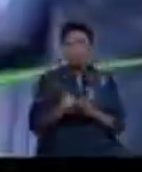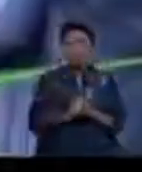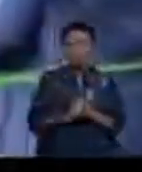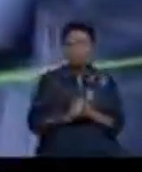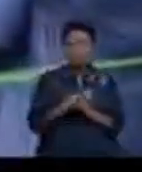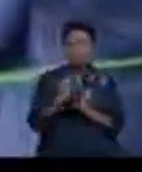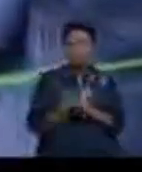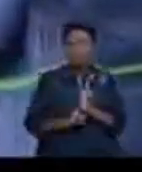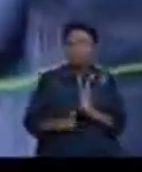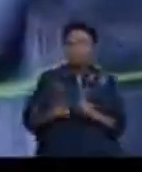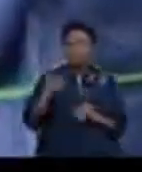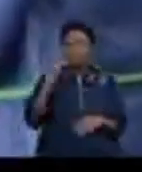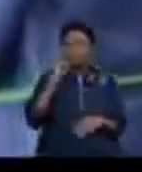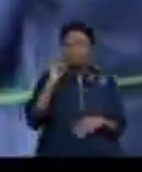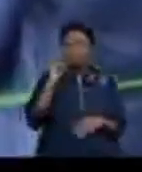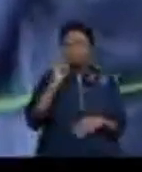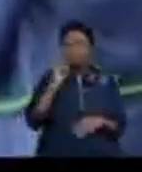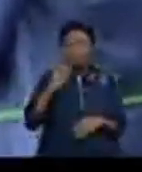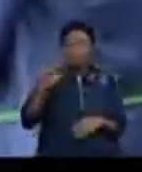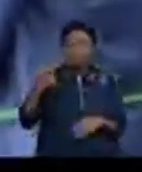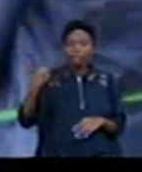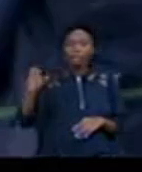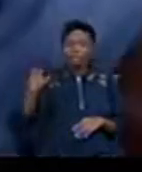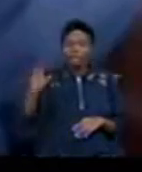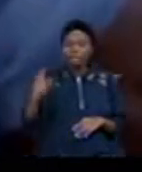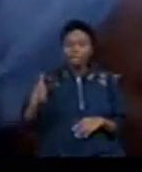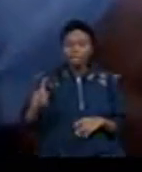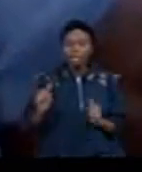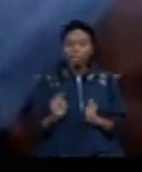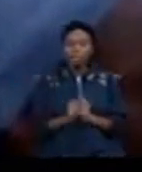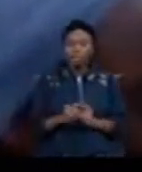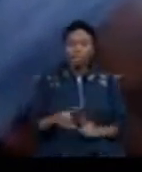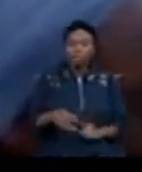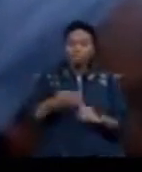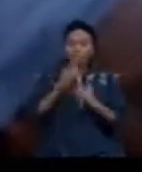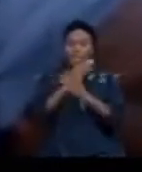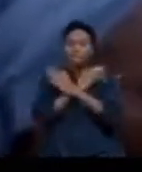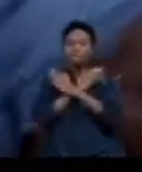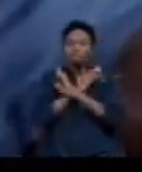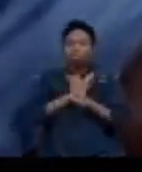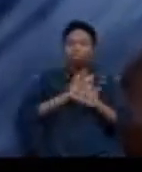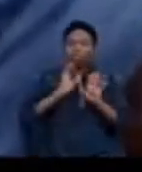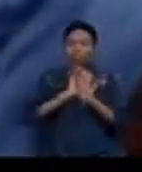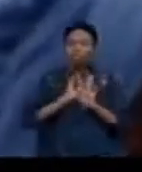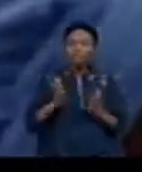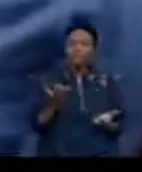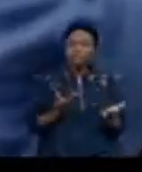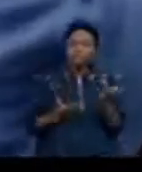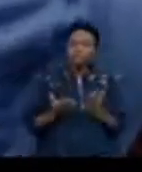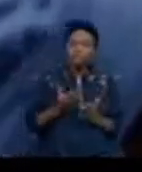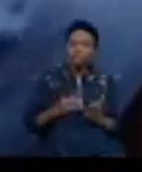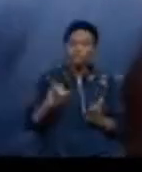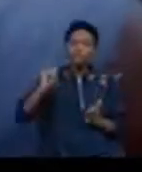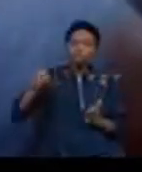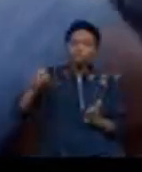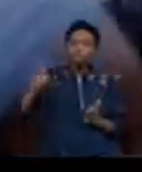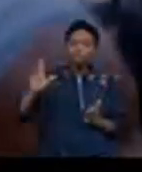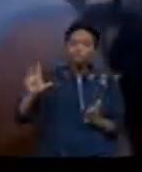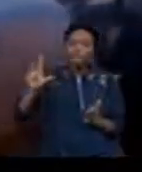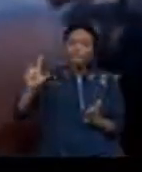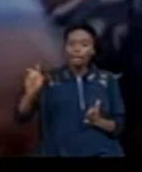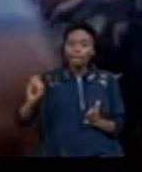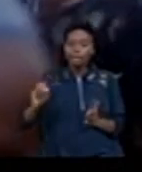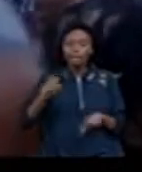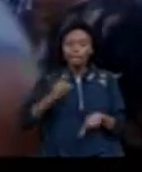Nigeria. GCK. Seventh month special Sunday worship on Sunday, July 30, 2023.